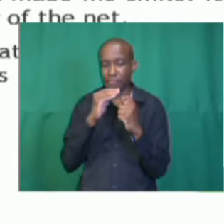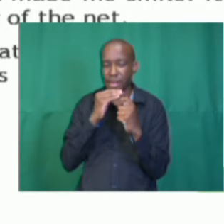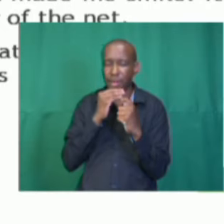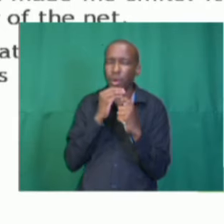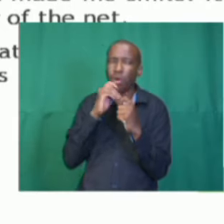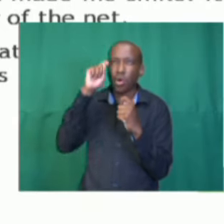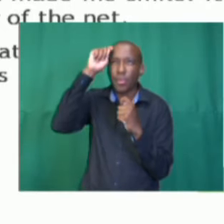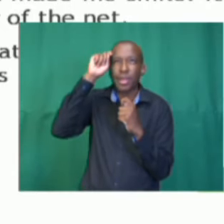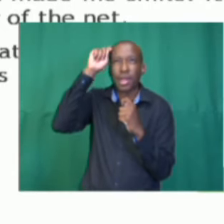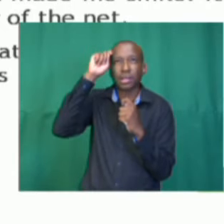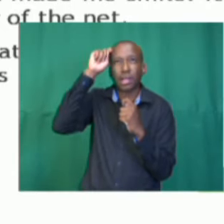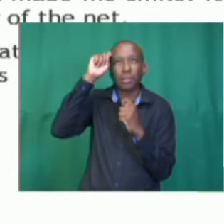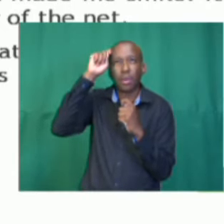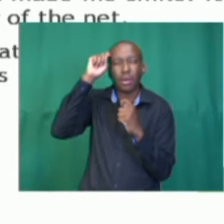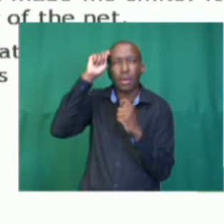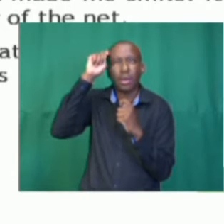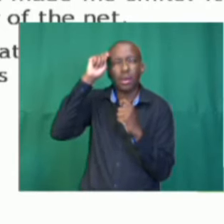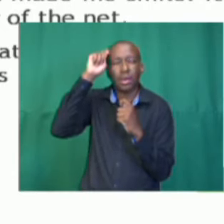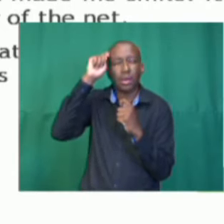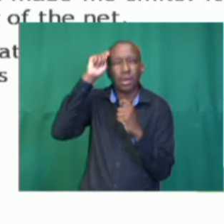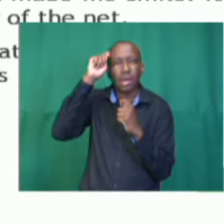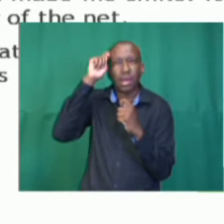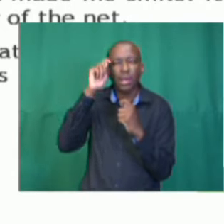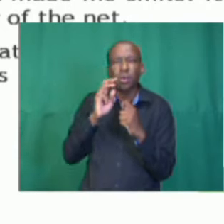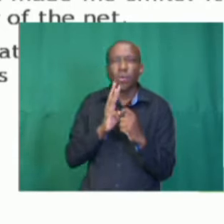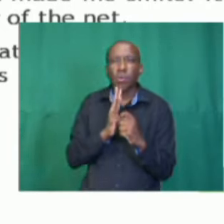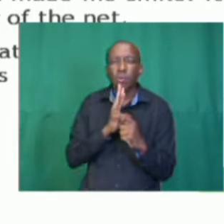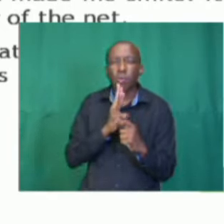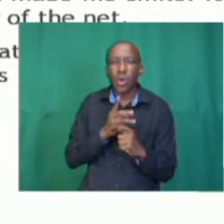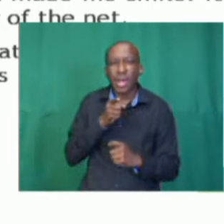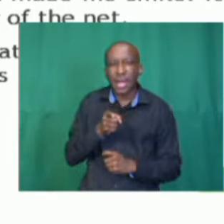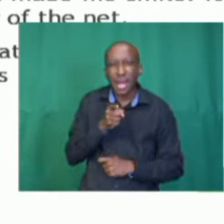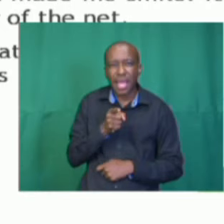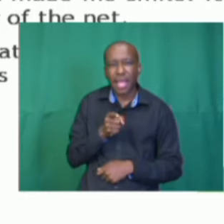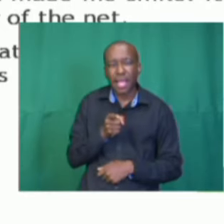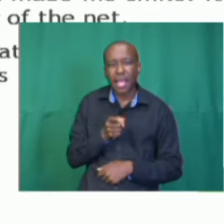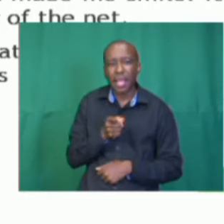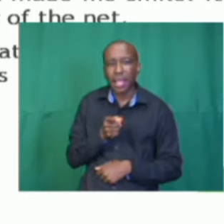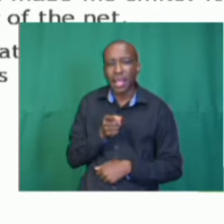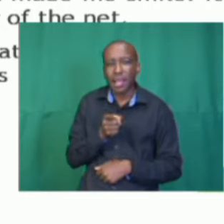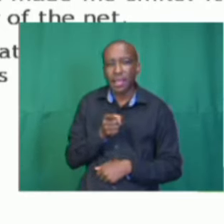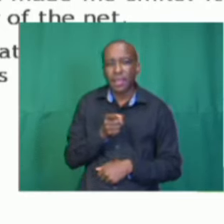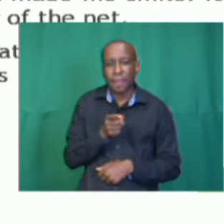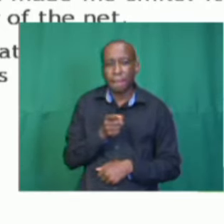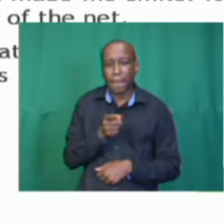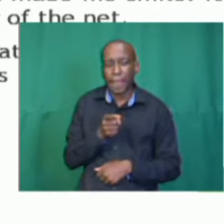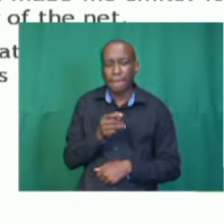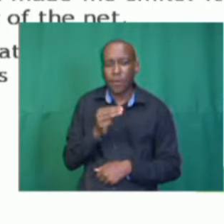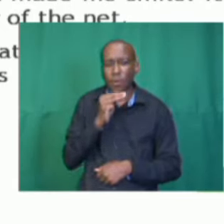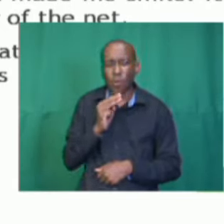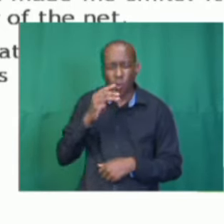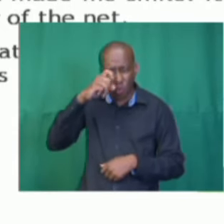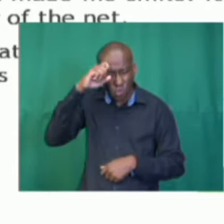me as I read this text. Even in the same, in the previous phrase, sweat ran down